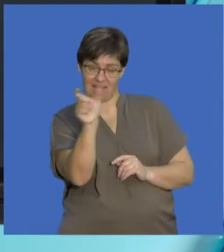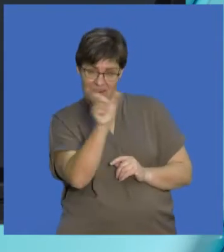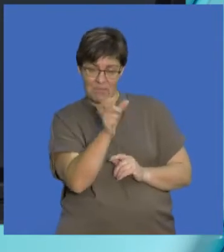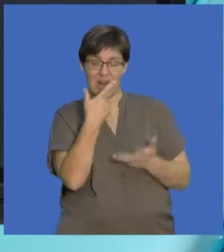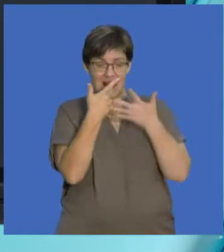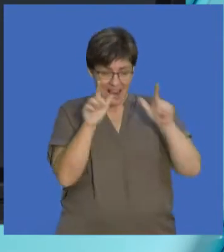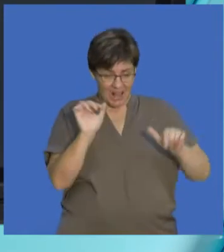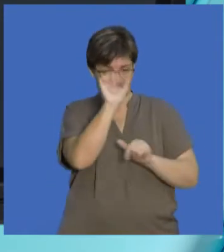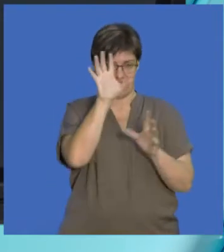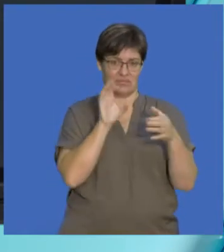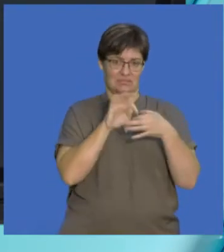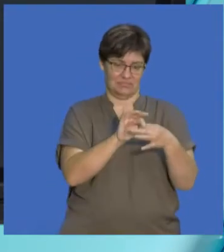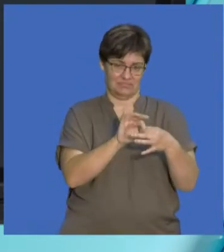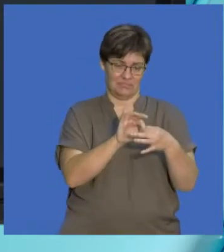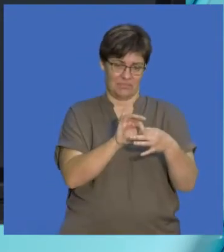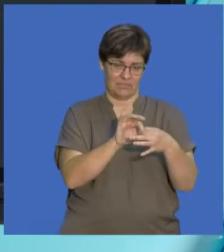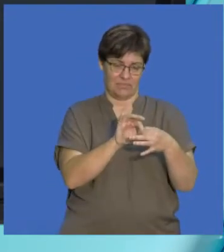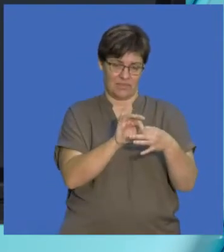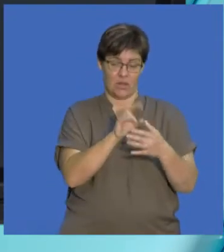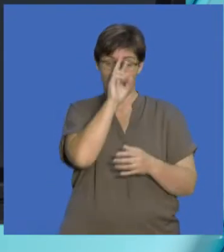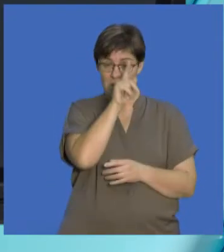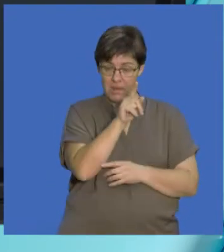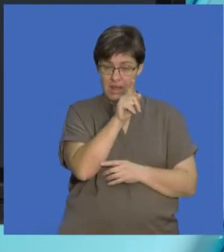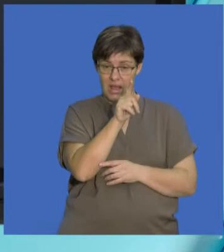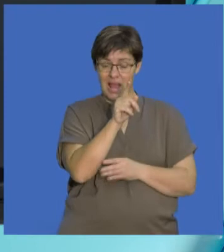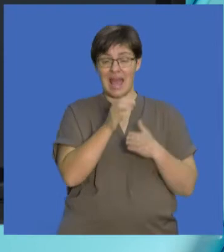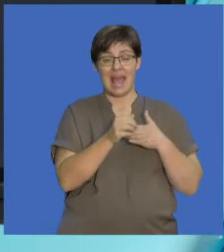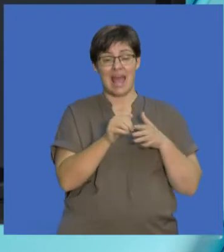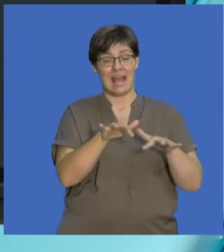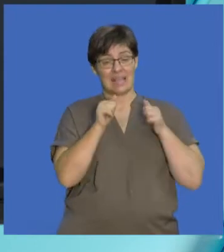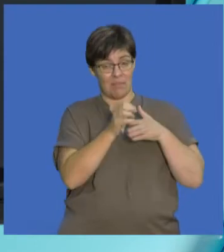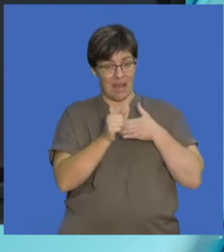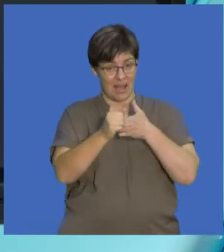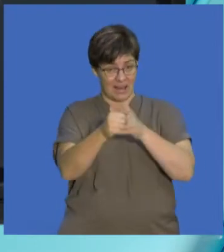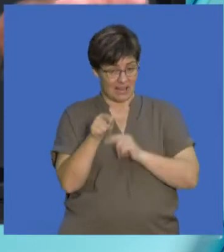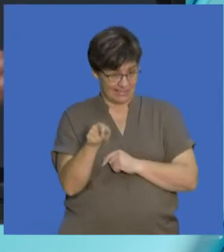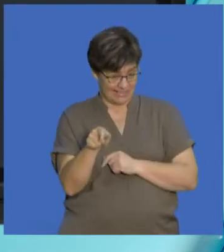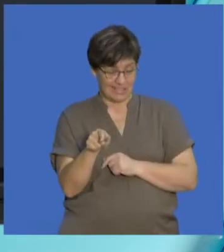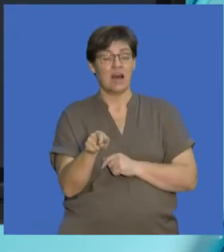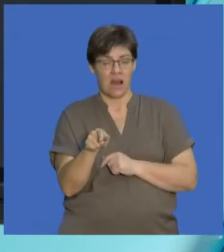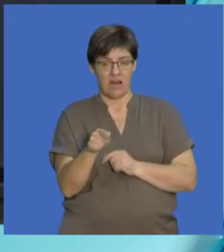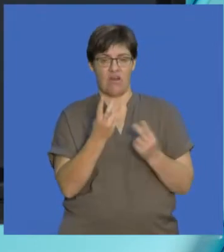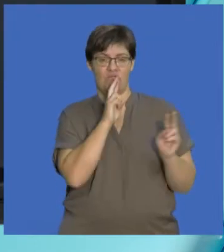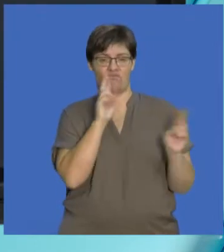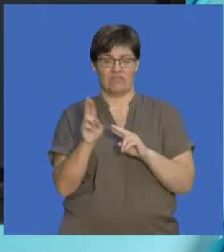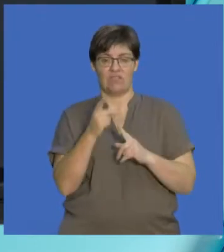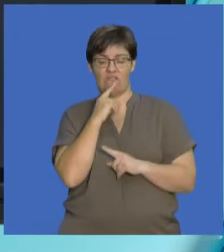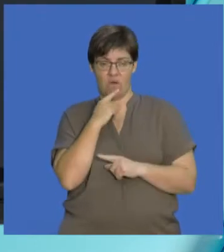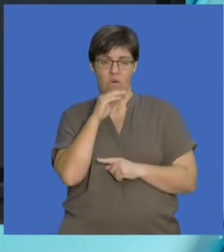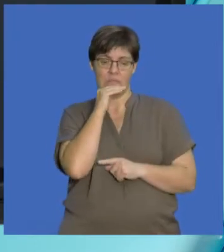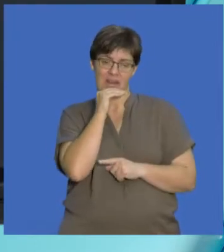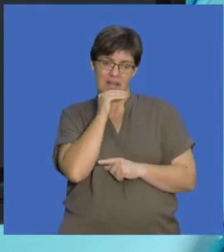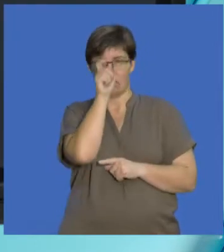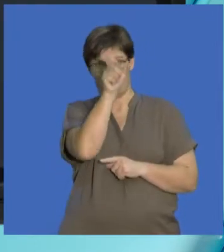to do with the language as well, okay? So remember, we use the examination guidelines as our source of reference in as far as